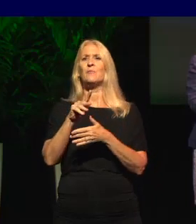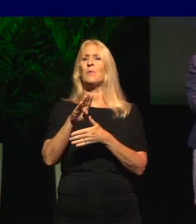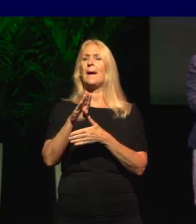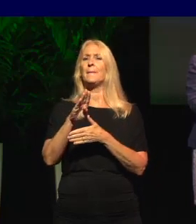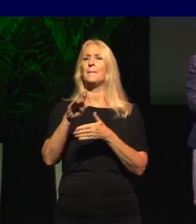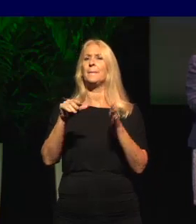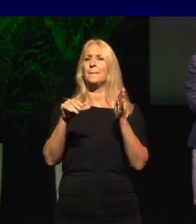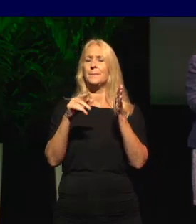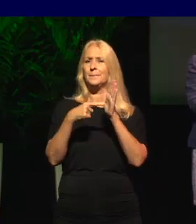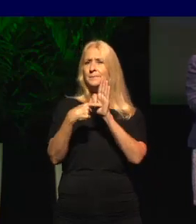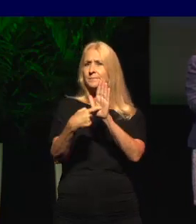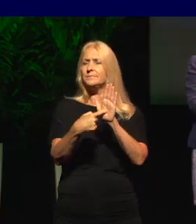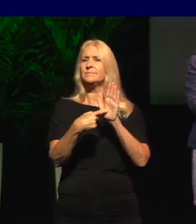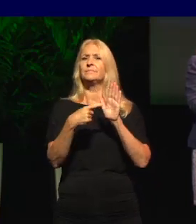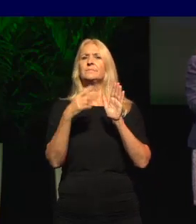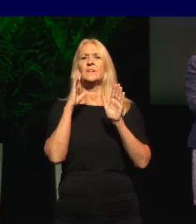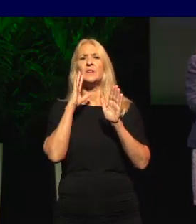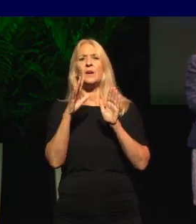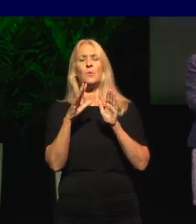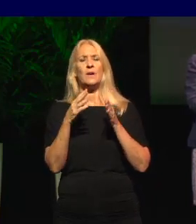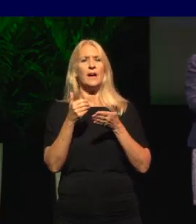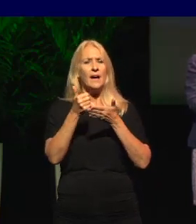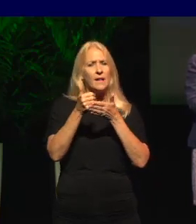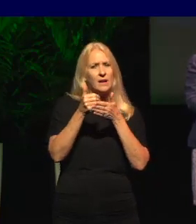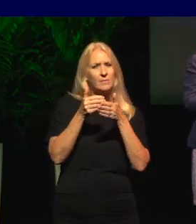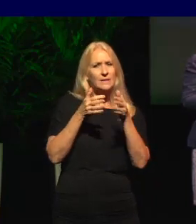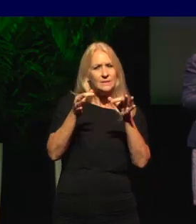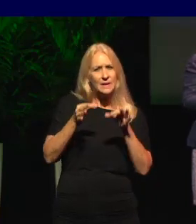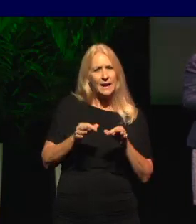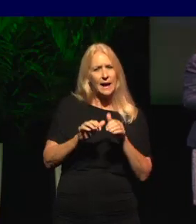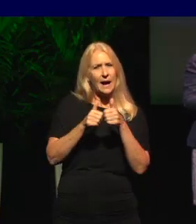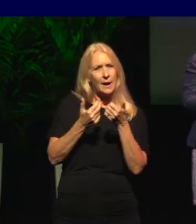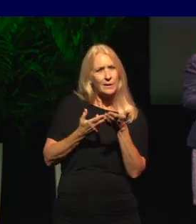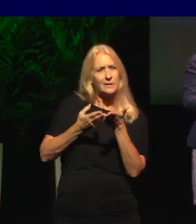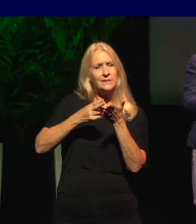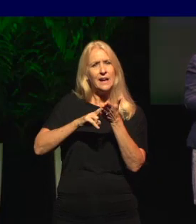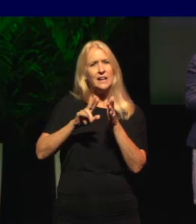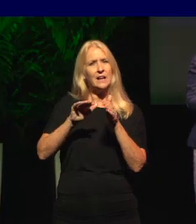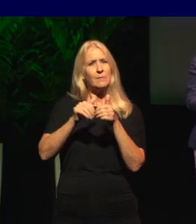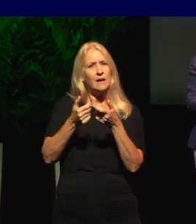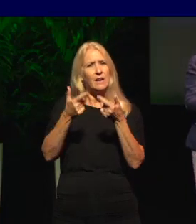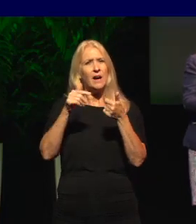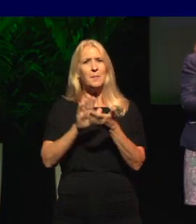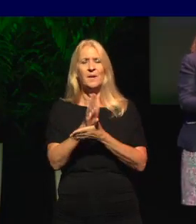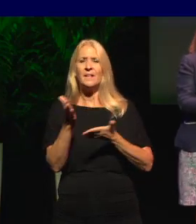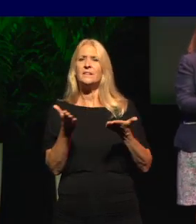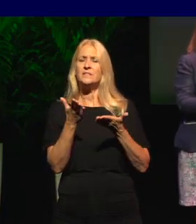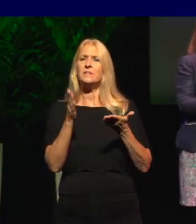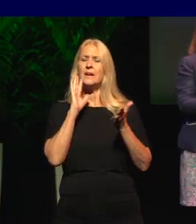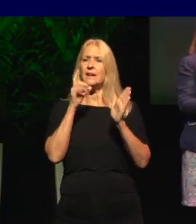on the path from inquiry to admission, in addition to clearly identifying important services.